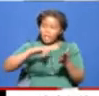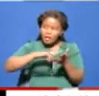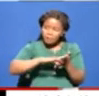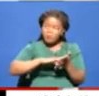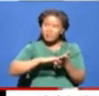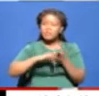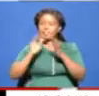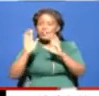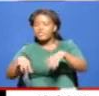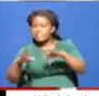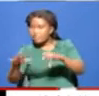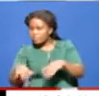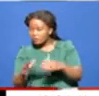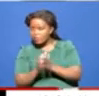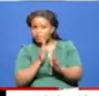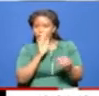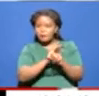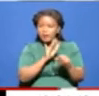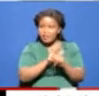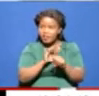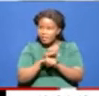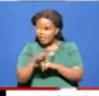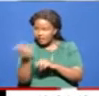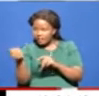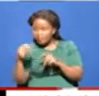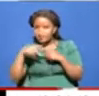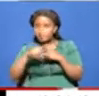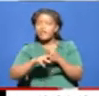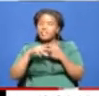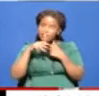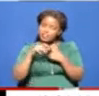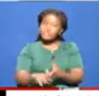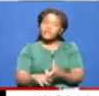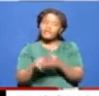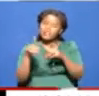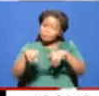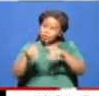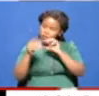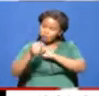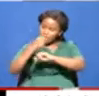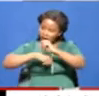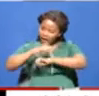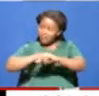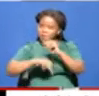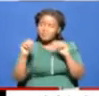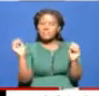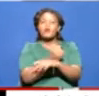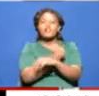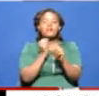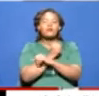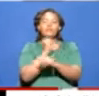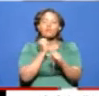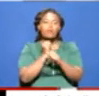all the rest of it. The engineers are behind this. We cannot achieve anything without the role